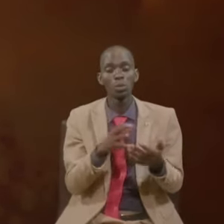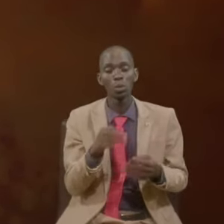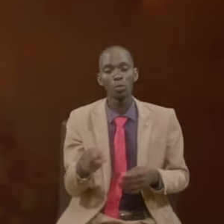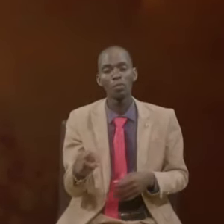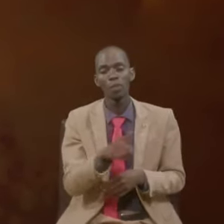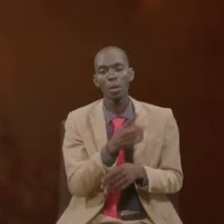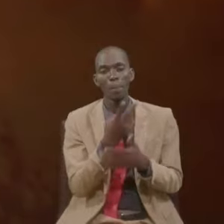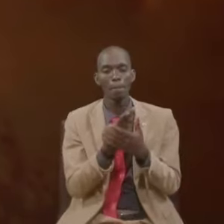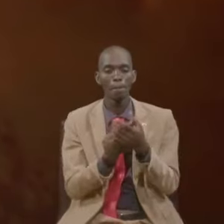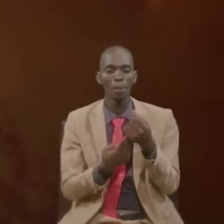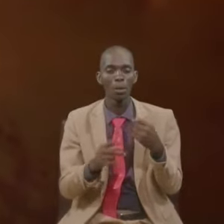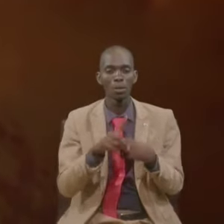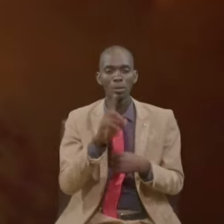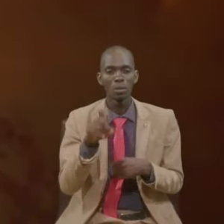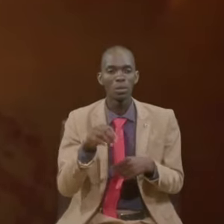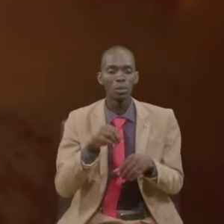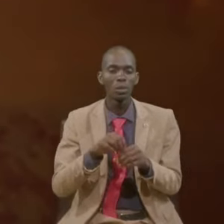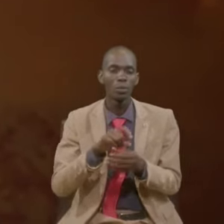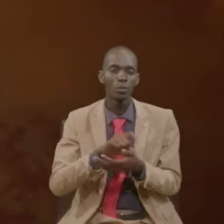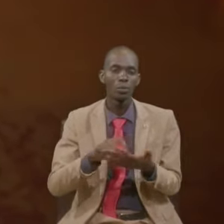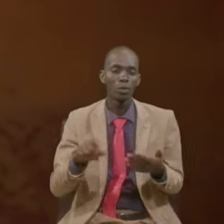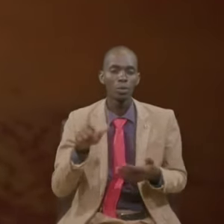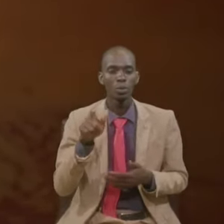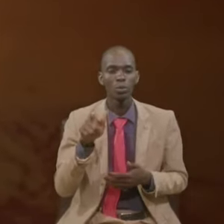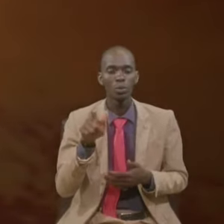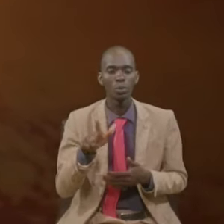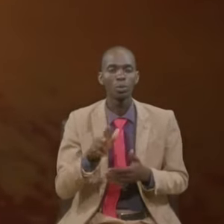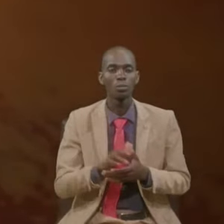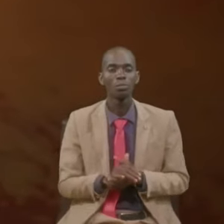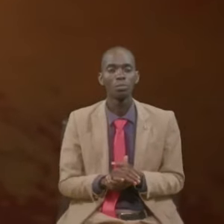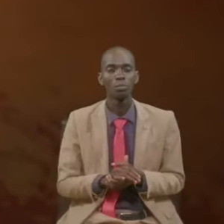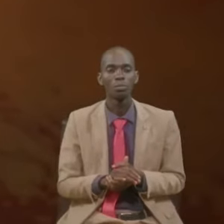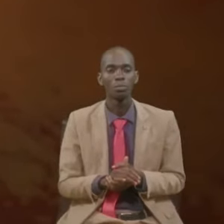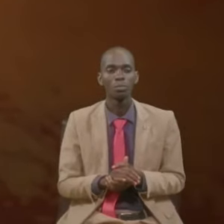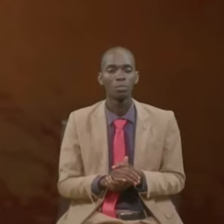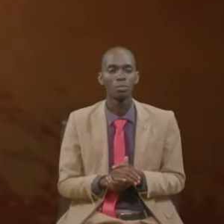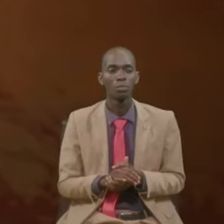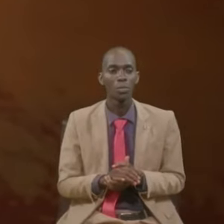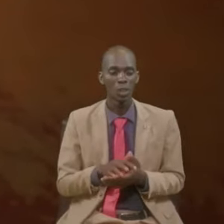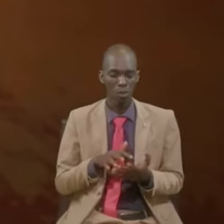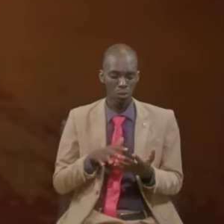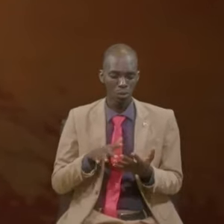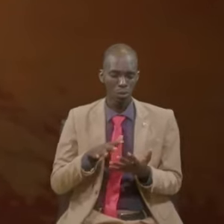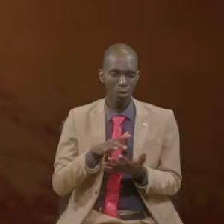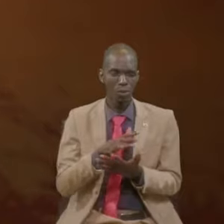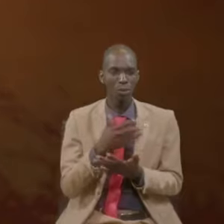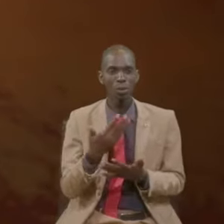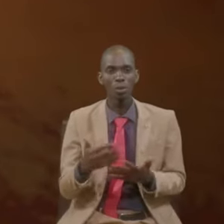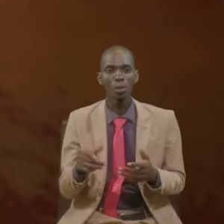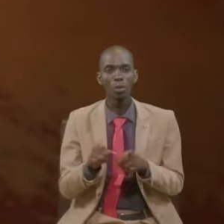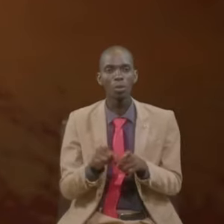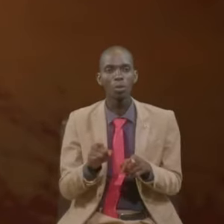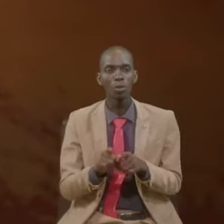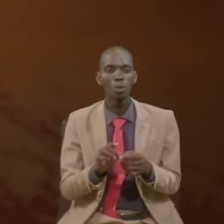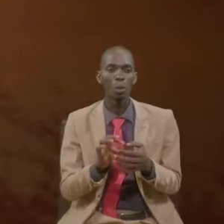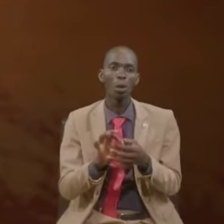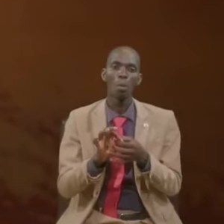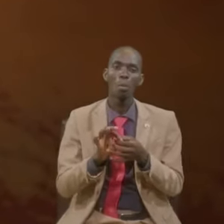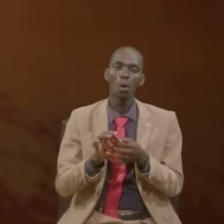of them both. Look at verse 23. In verse 23, these things also